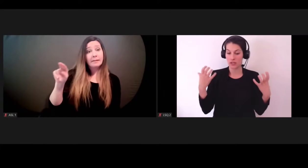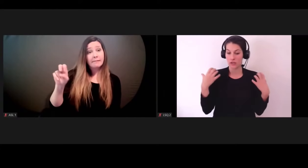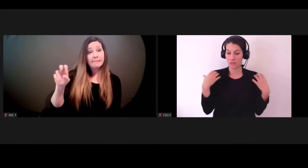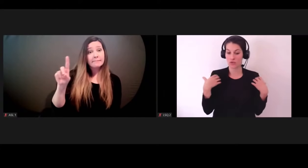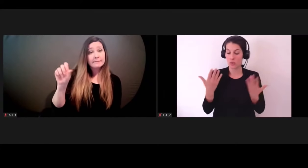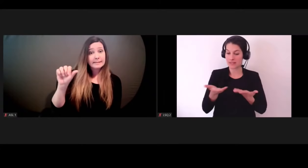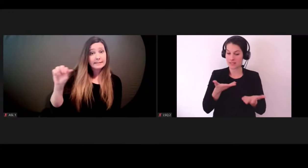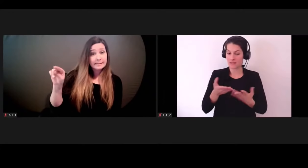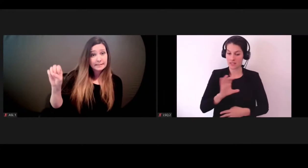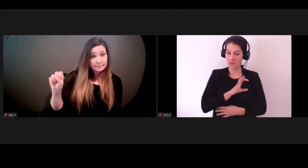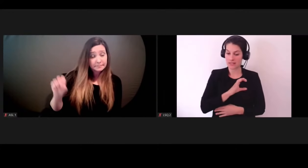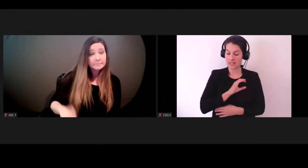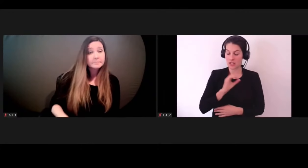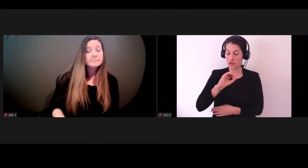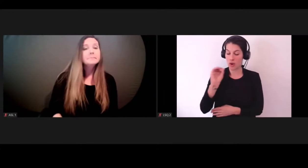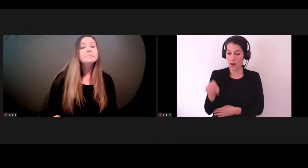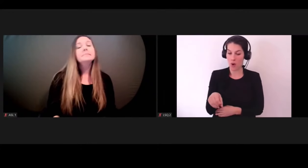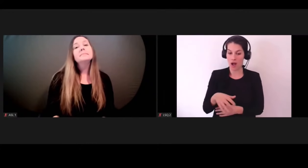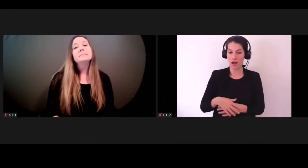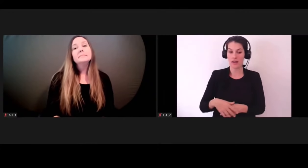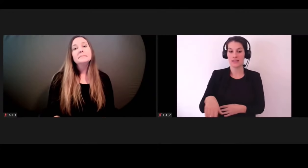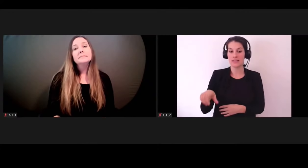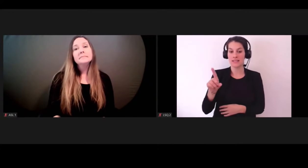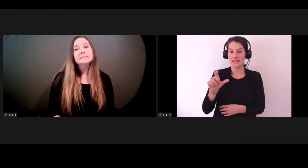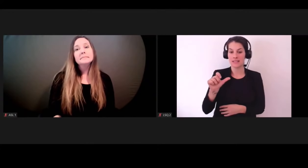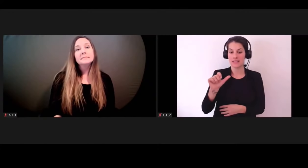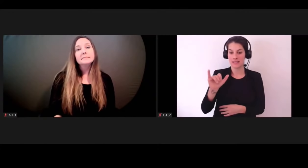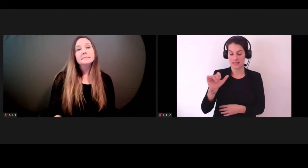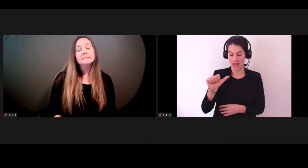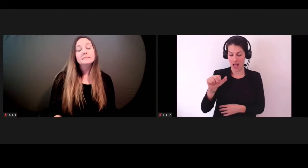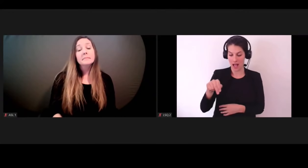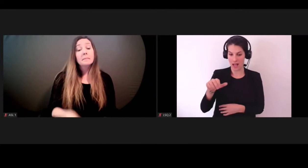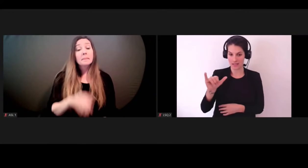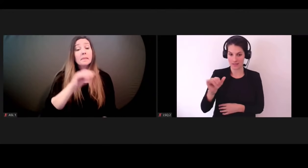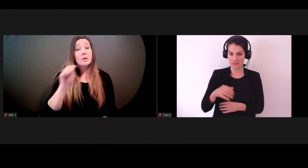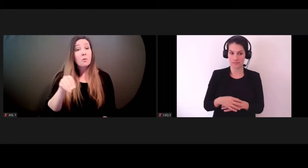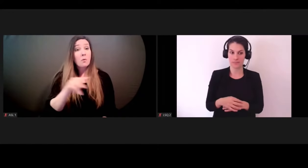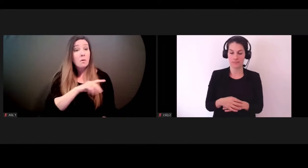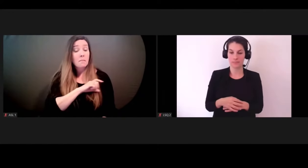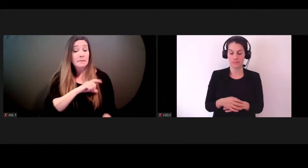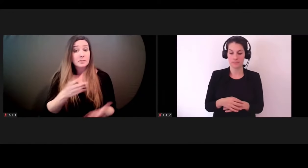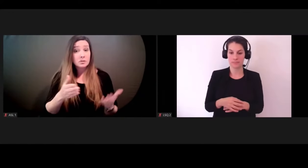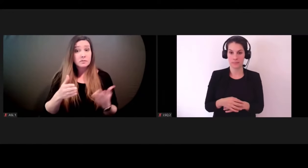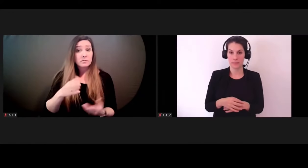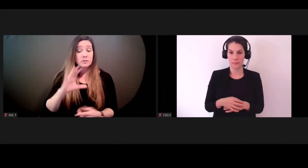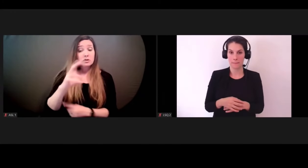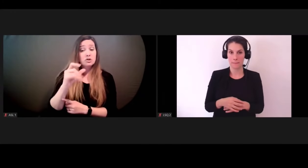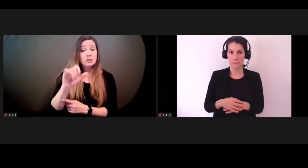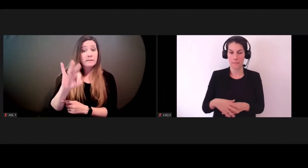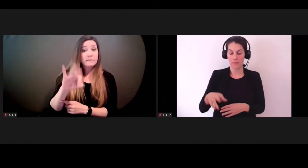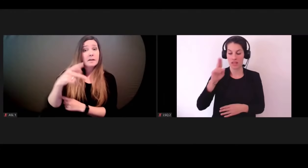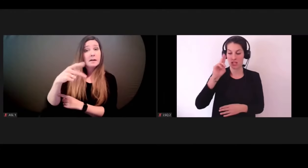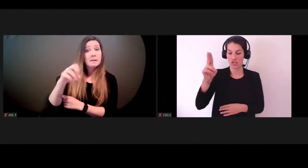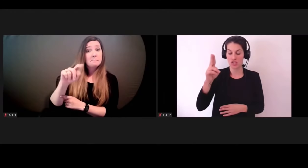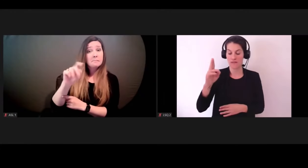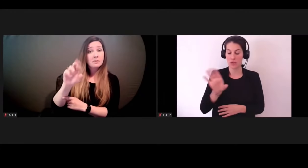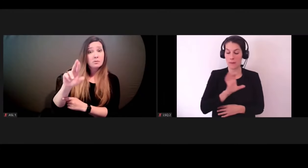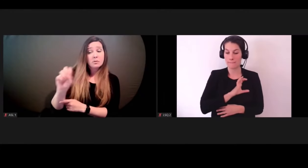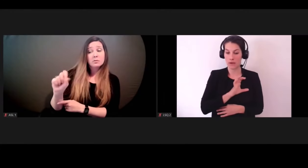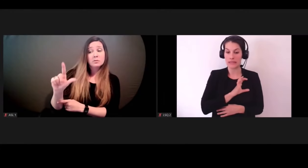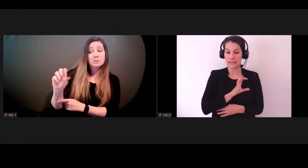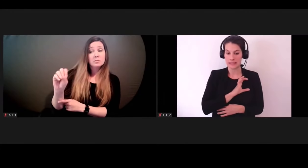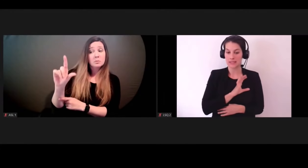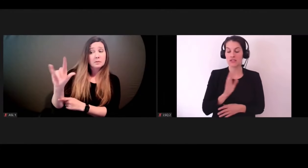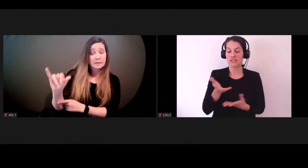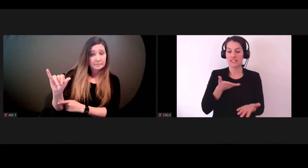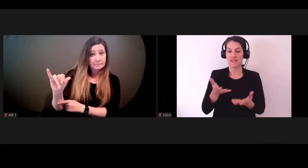services policiers d'Ottawa, Diane Deans, Ottawa Police Service Chief Peter Slowly, le chef de police du service de police